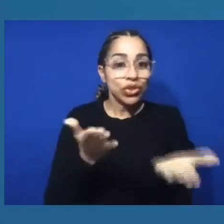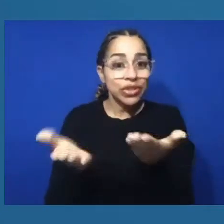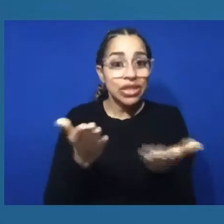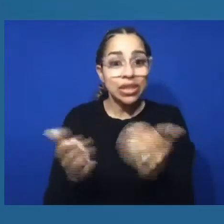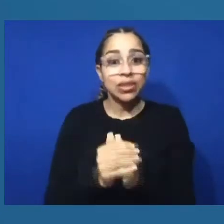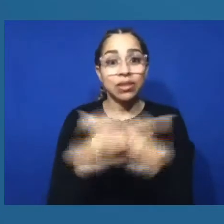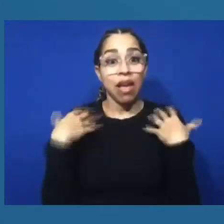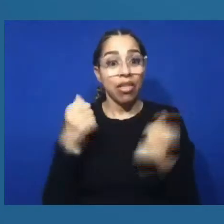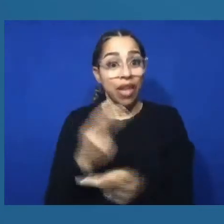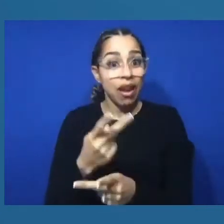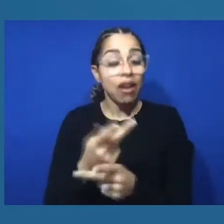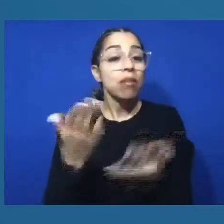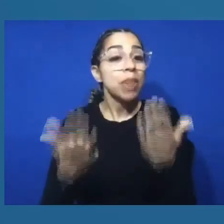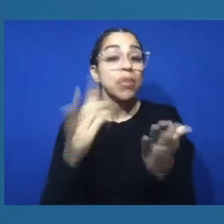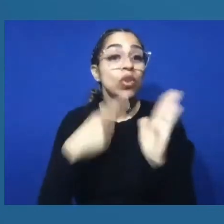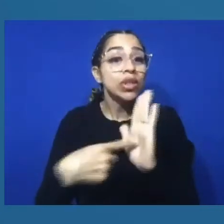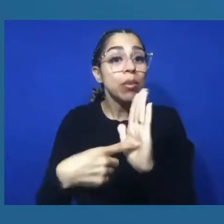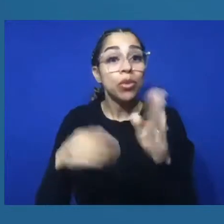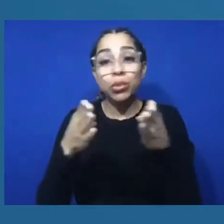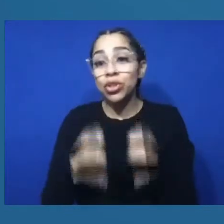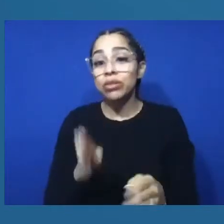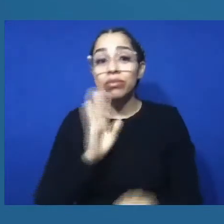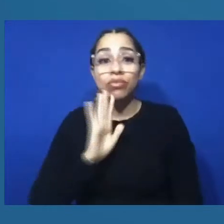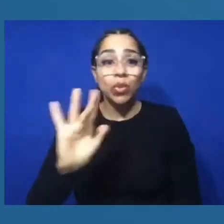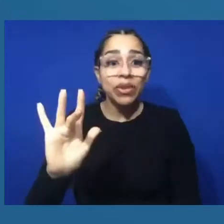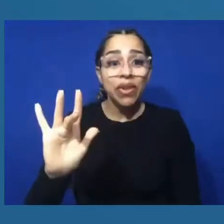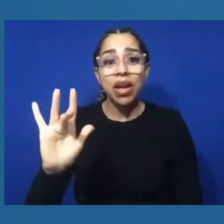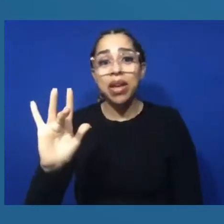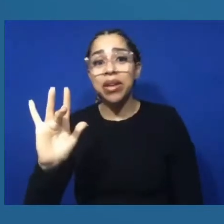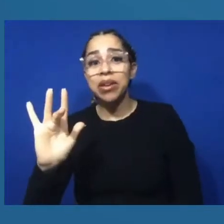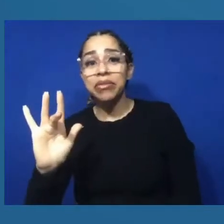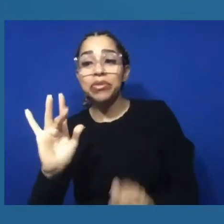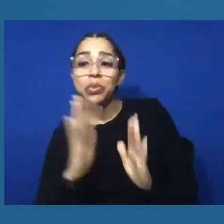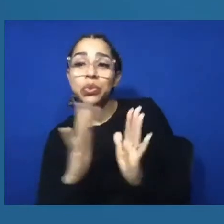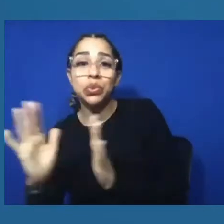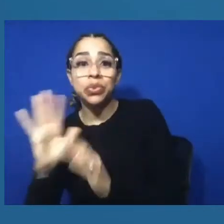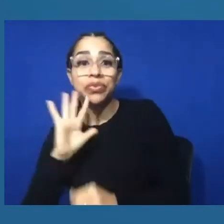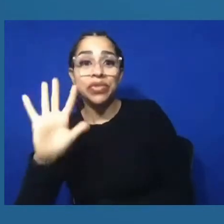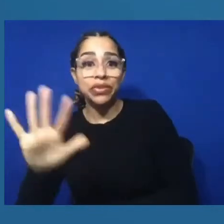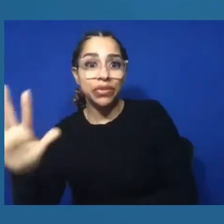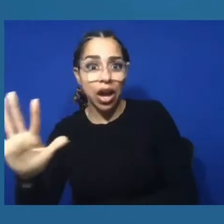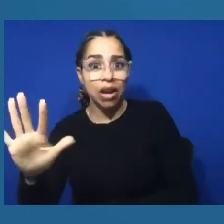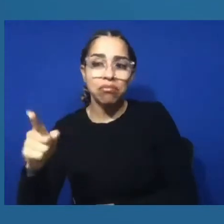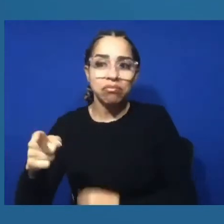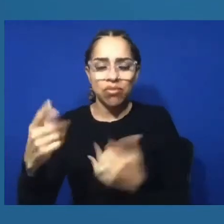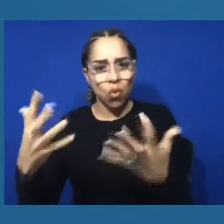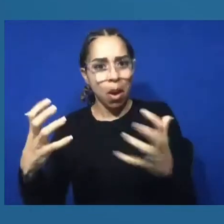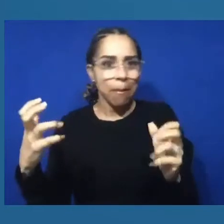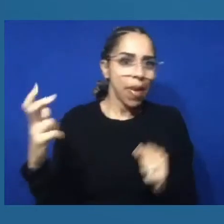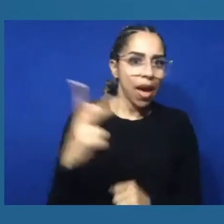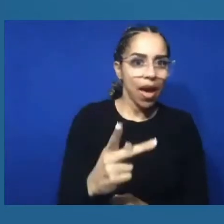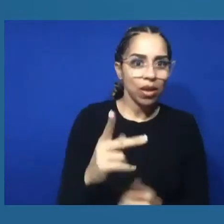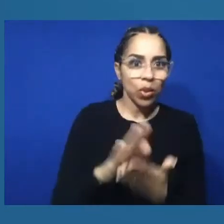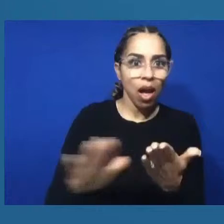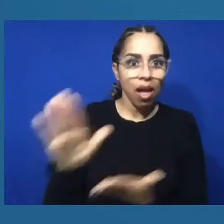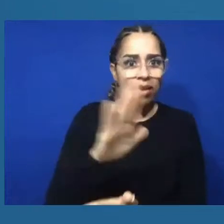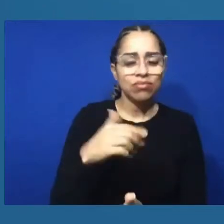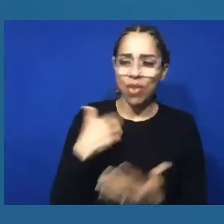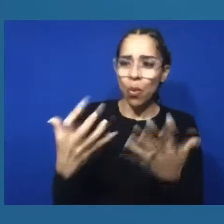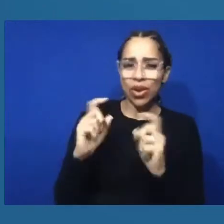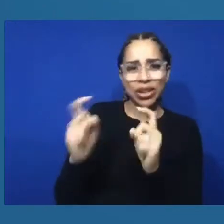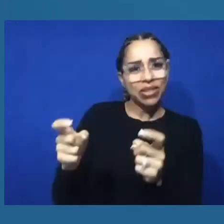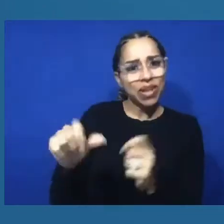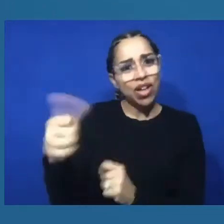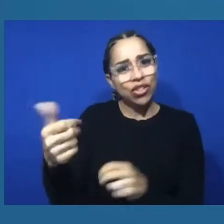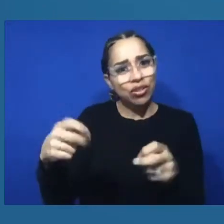back to school, maybe they lost a job that they thought would be there longer, I want to give them another shot because I have employers, just like our child care